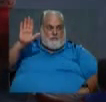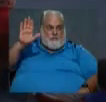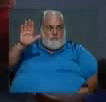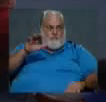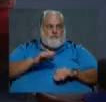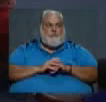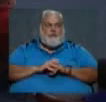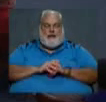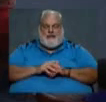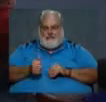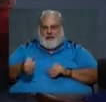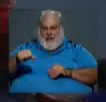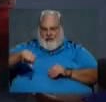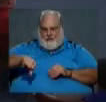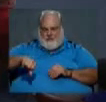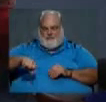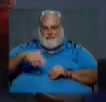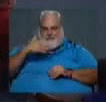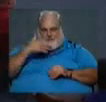application is denied.